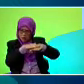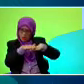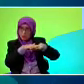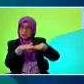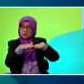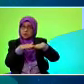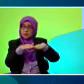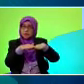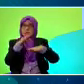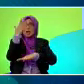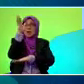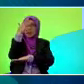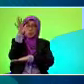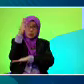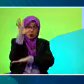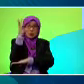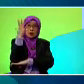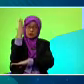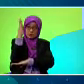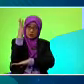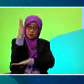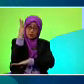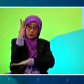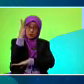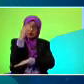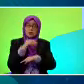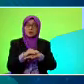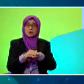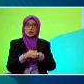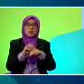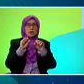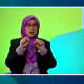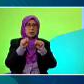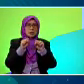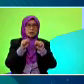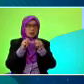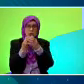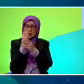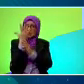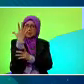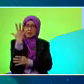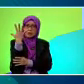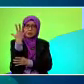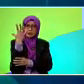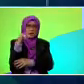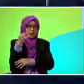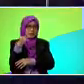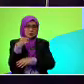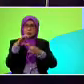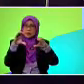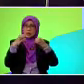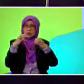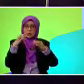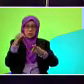I see. So it's like a type of disease for plants. Yep. Where it disrupts